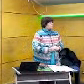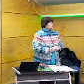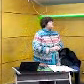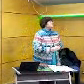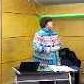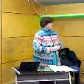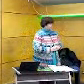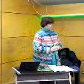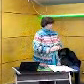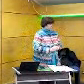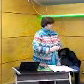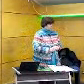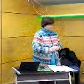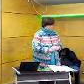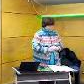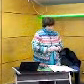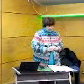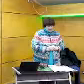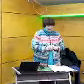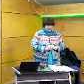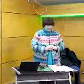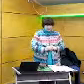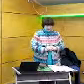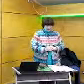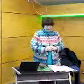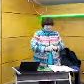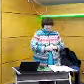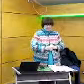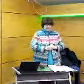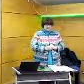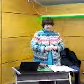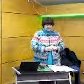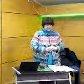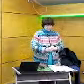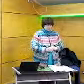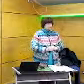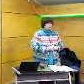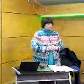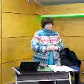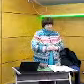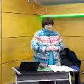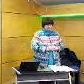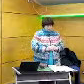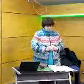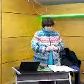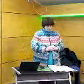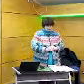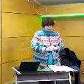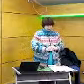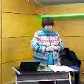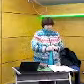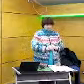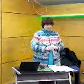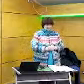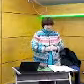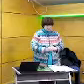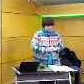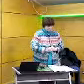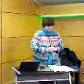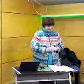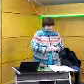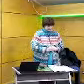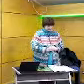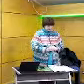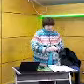the 1950s. And at that time, ESU received a royal charter from Her Majesty